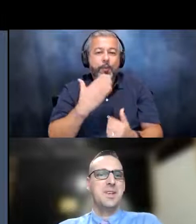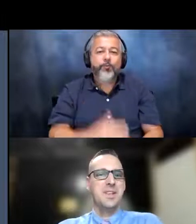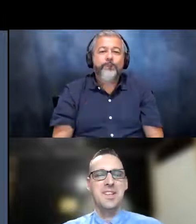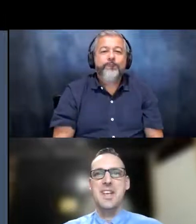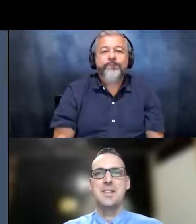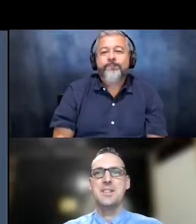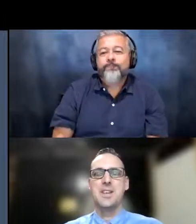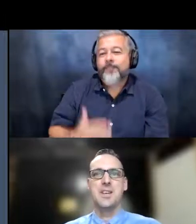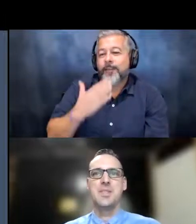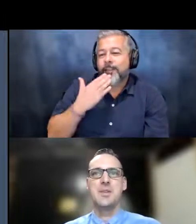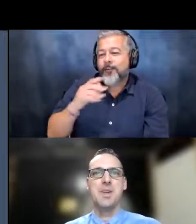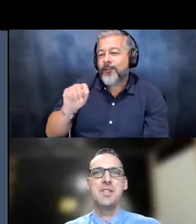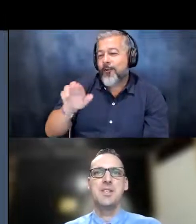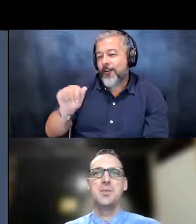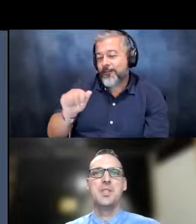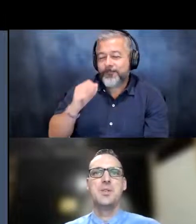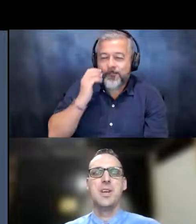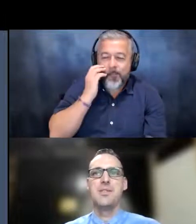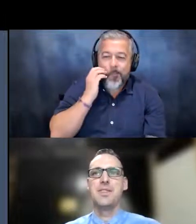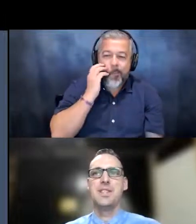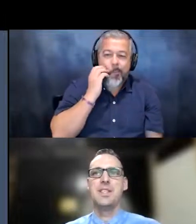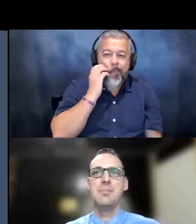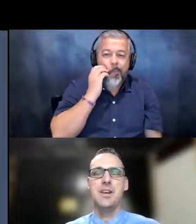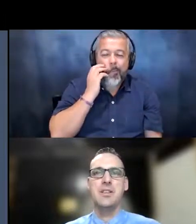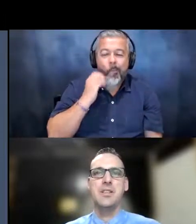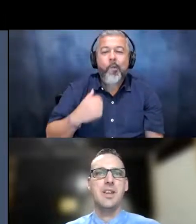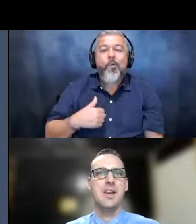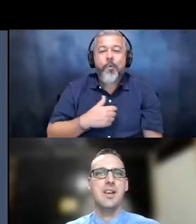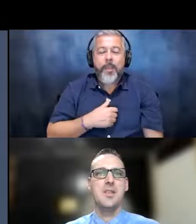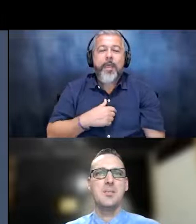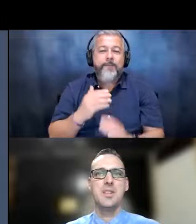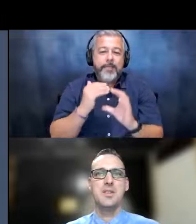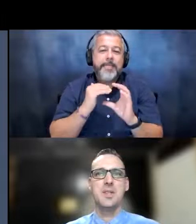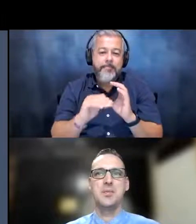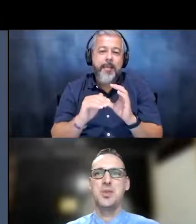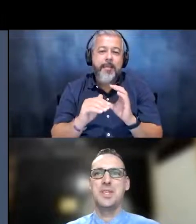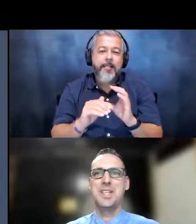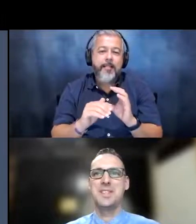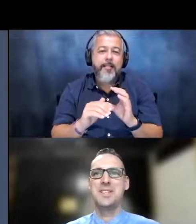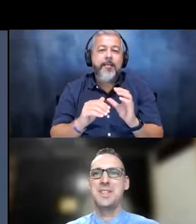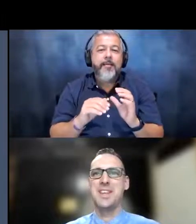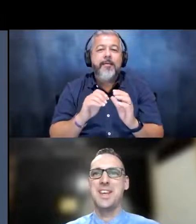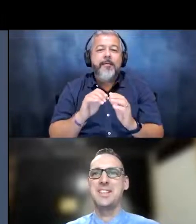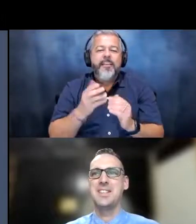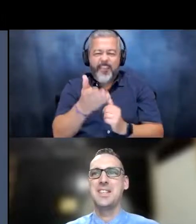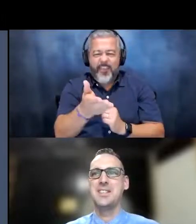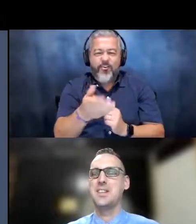Thank you, Tara. As Tara mentioned, we do have an email, and so that's